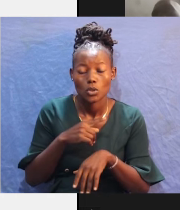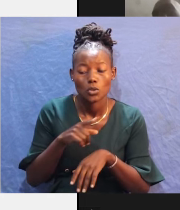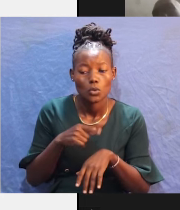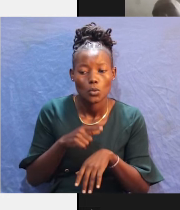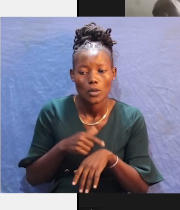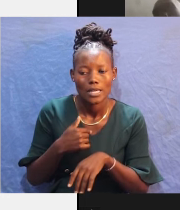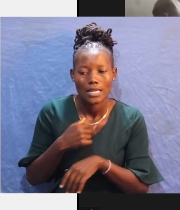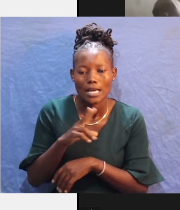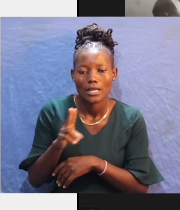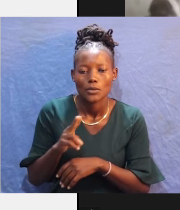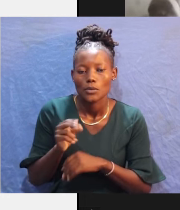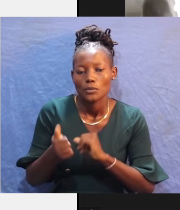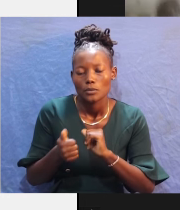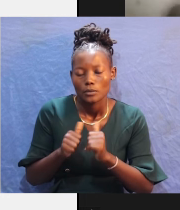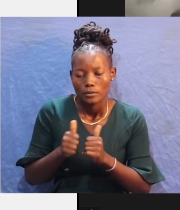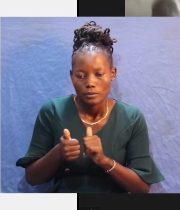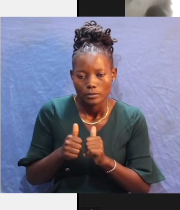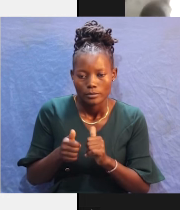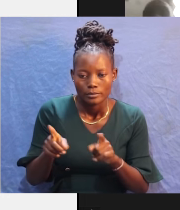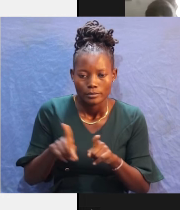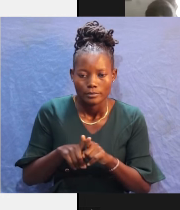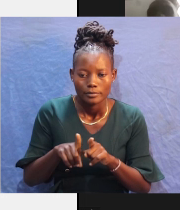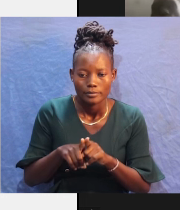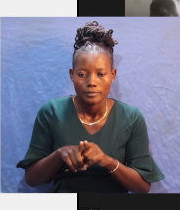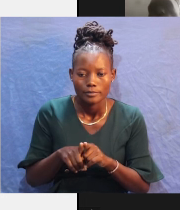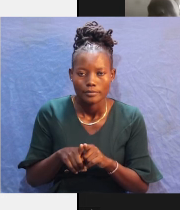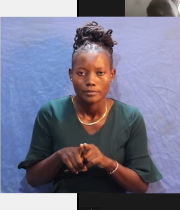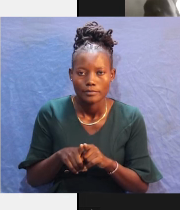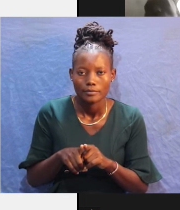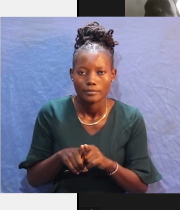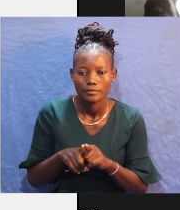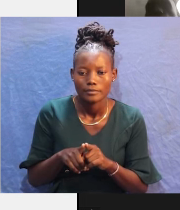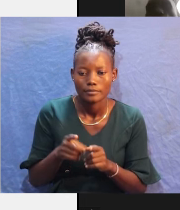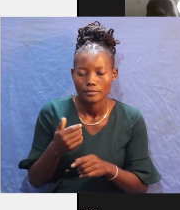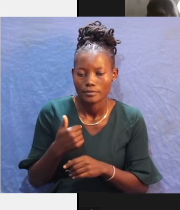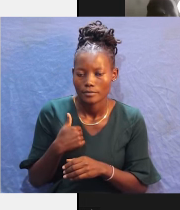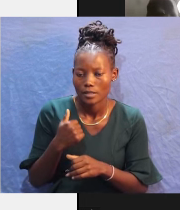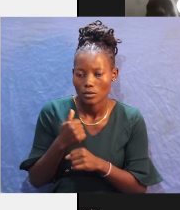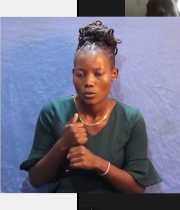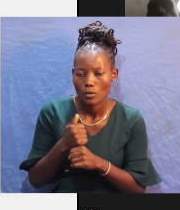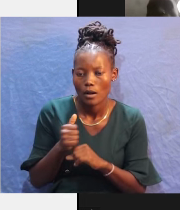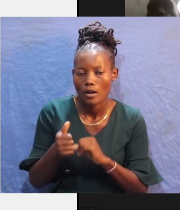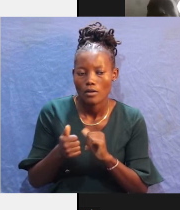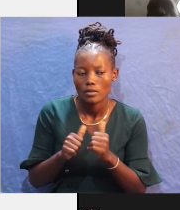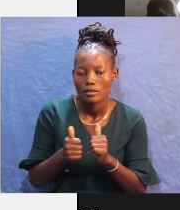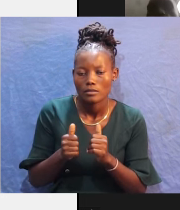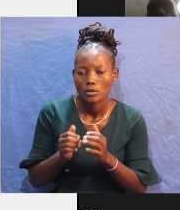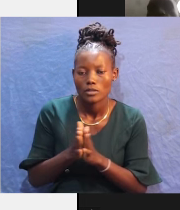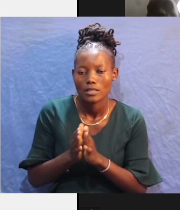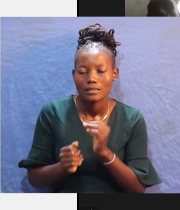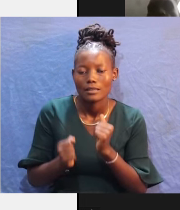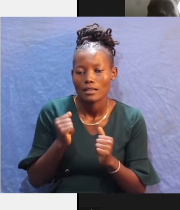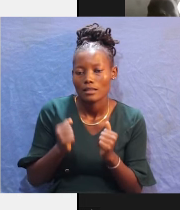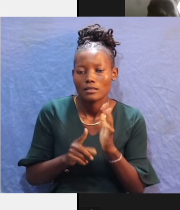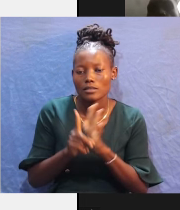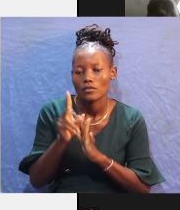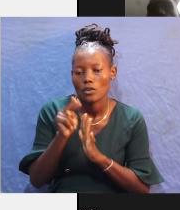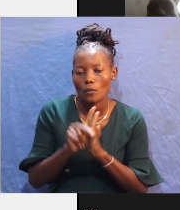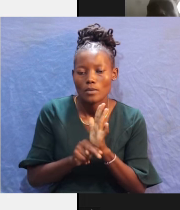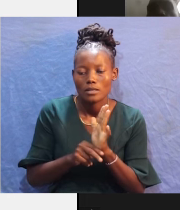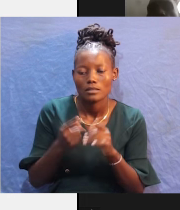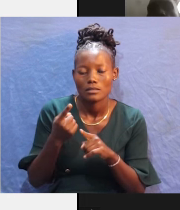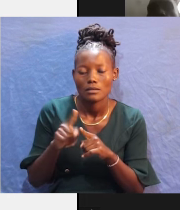the sports system. And it's more focused on professional sports. But when we talk about sport for development, then we are more focused